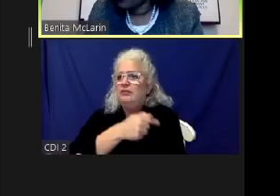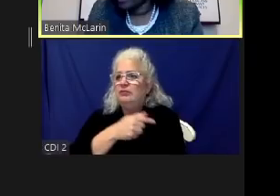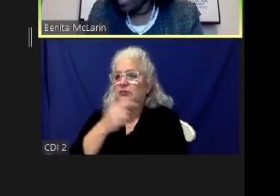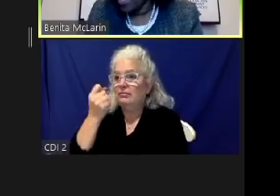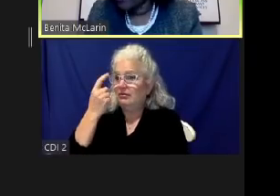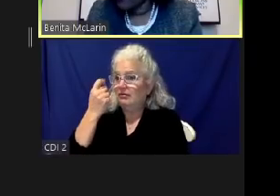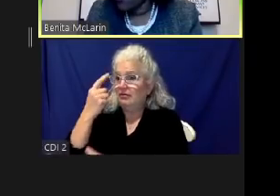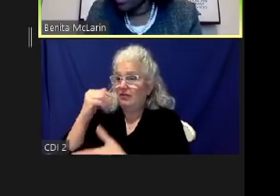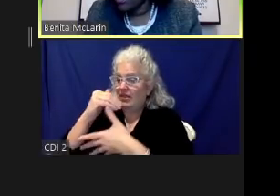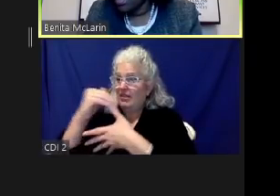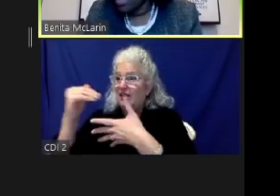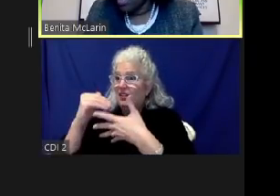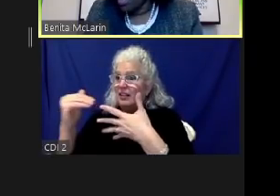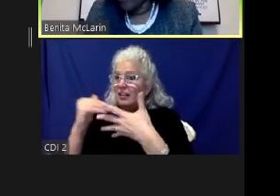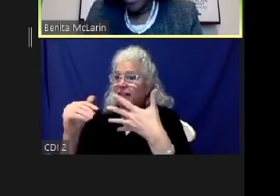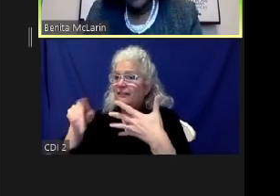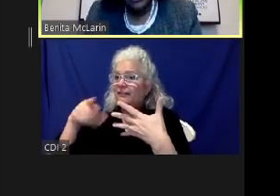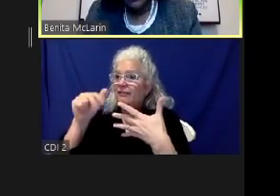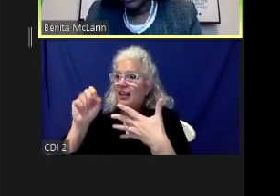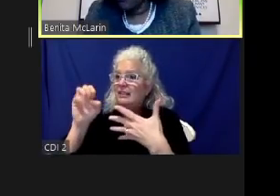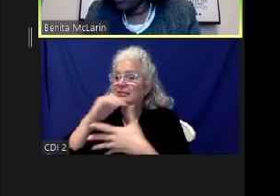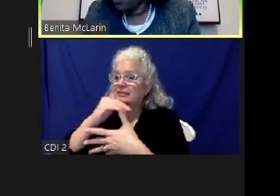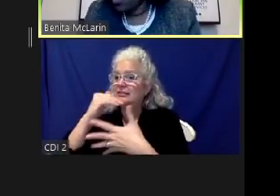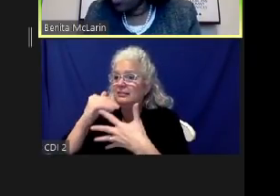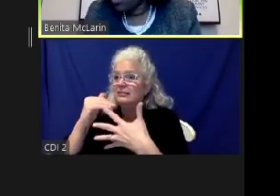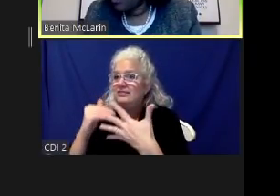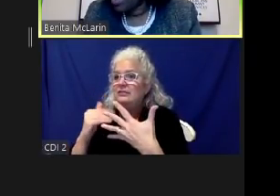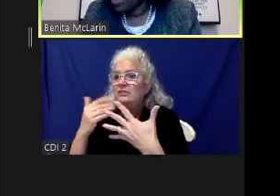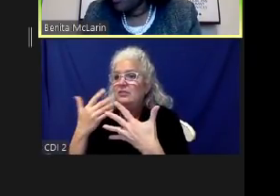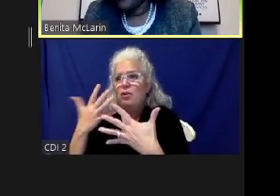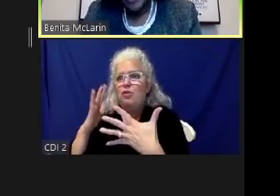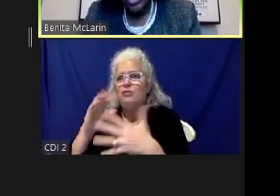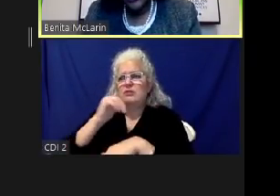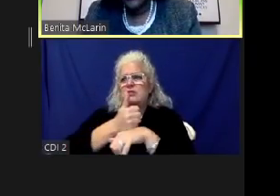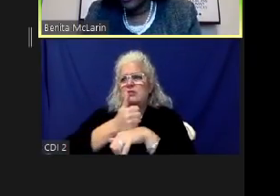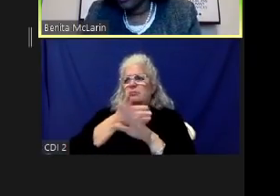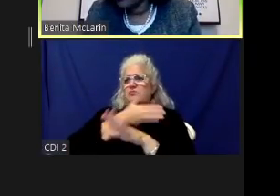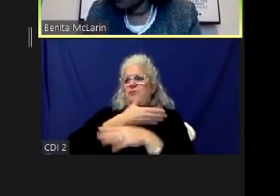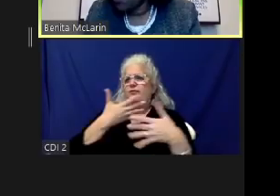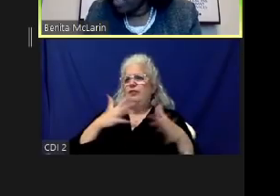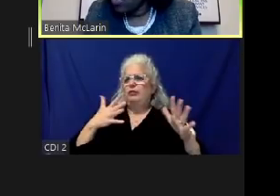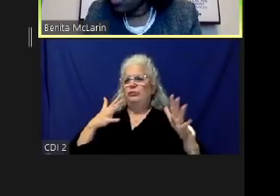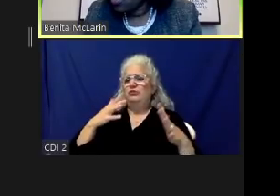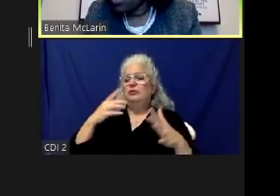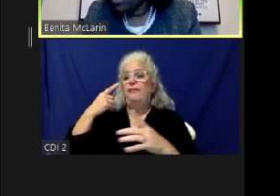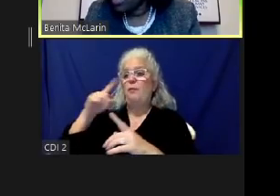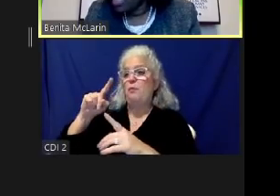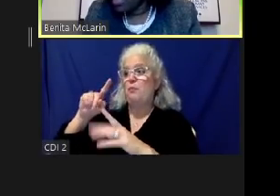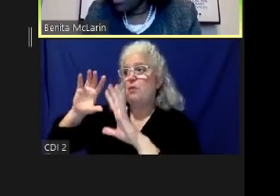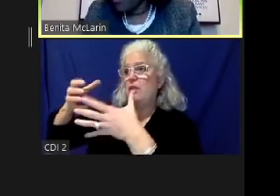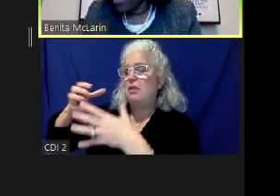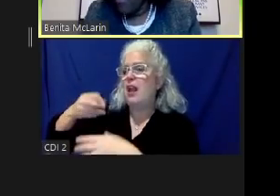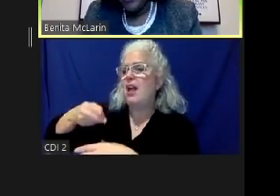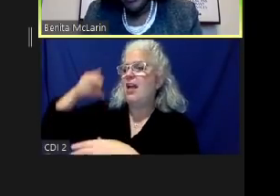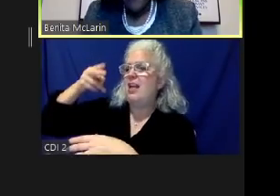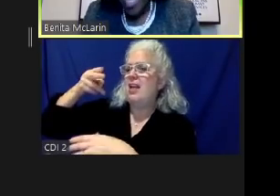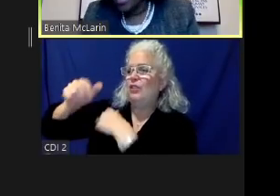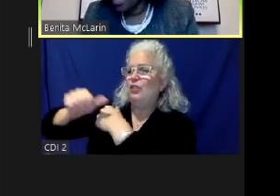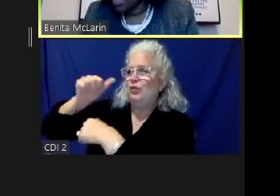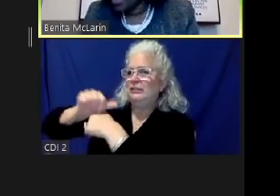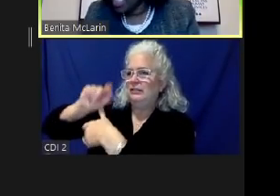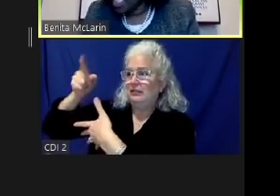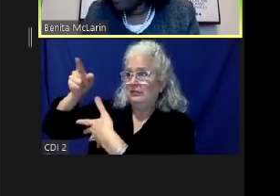to those at highest risk. We're asking individuals to please be patient with us and to wait your turn. If you haven't